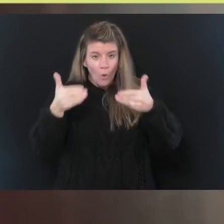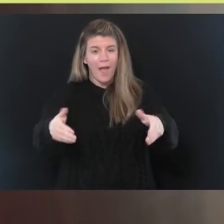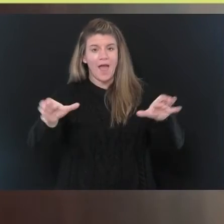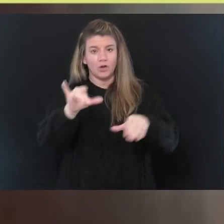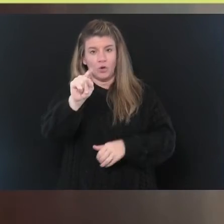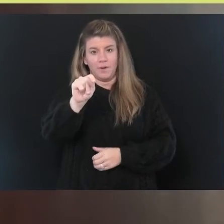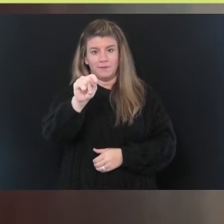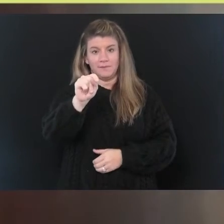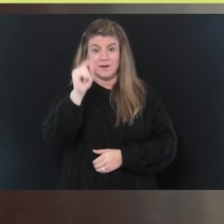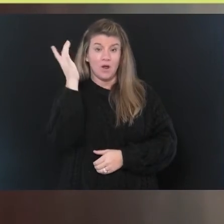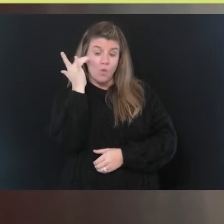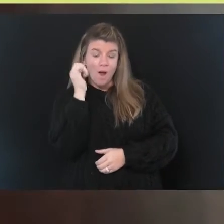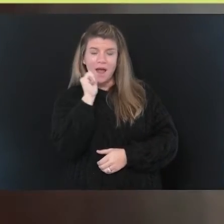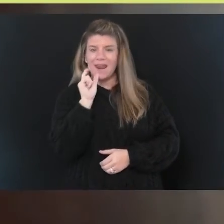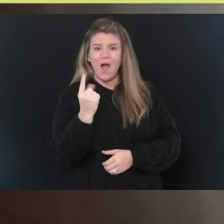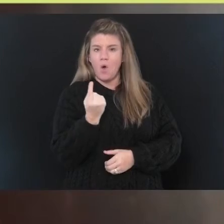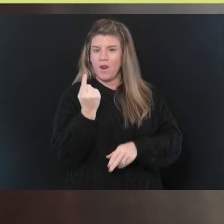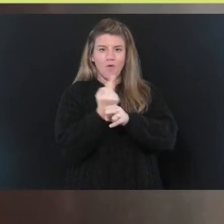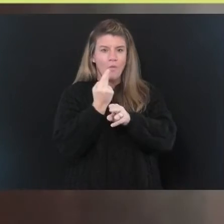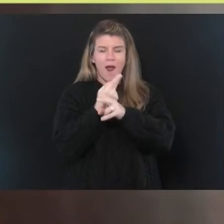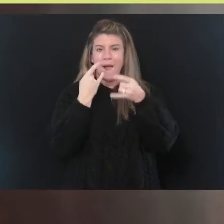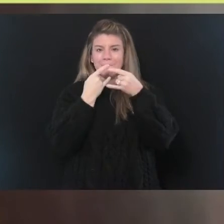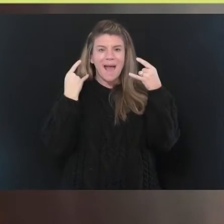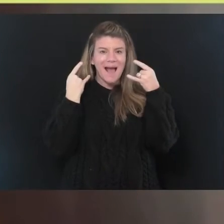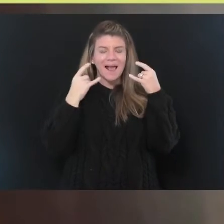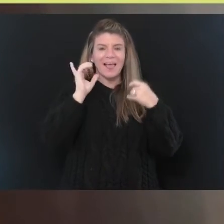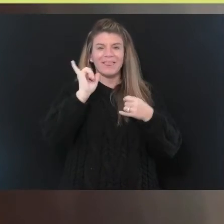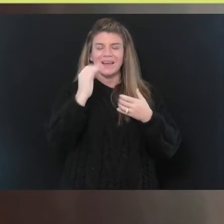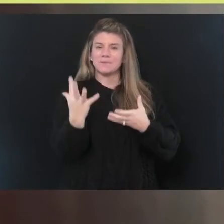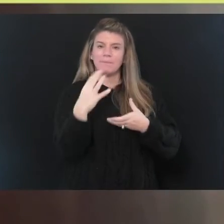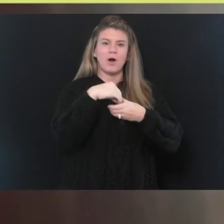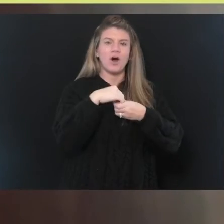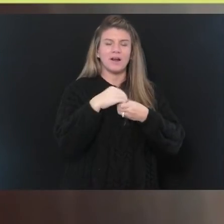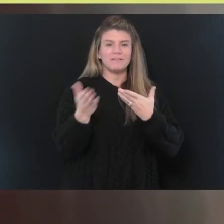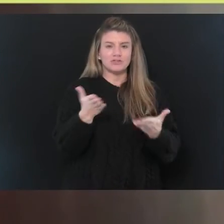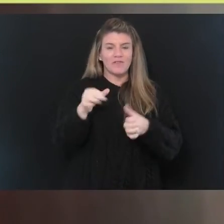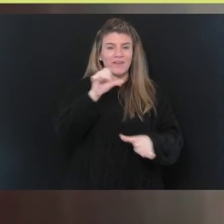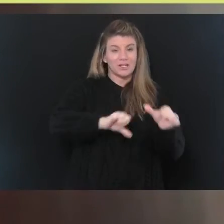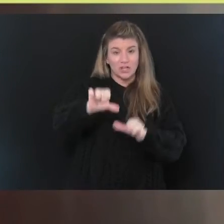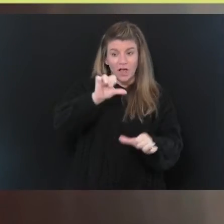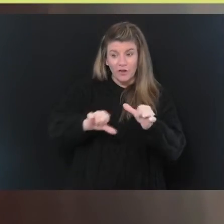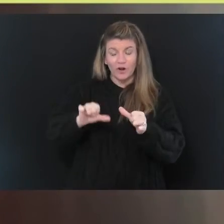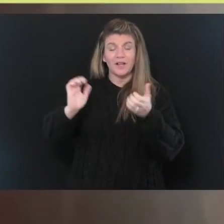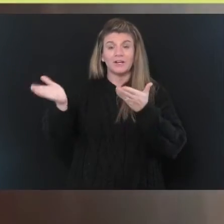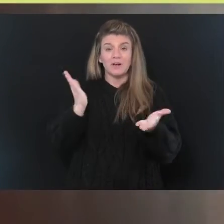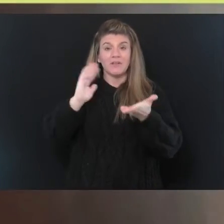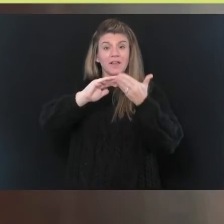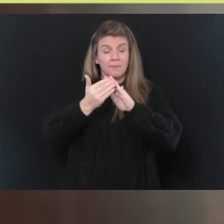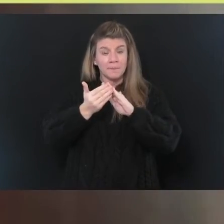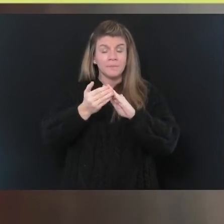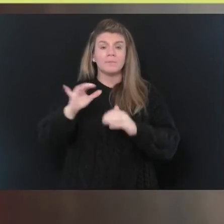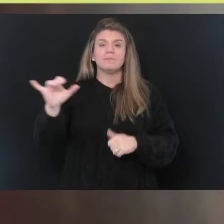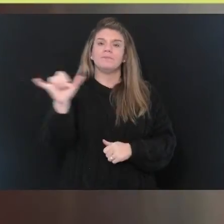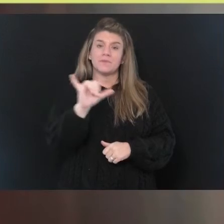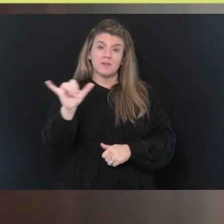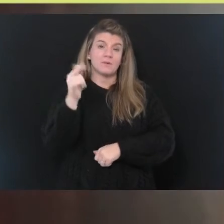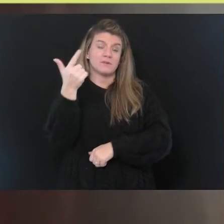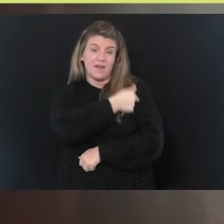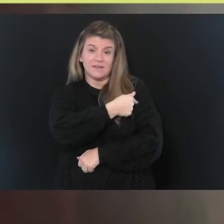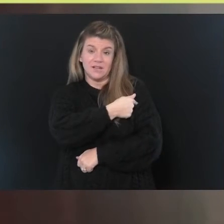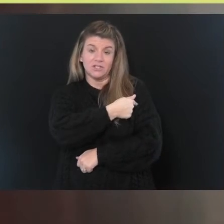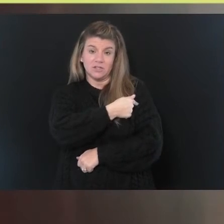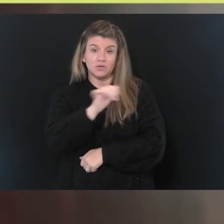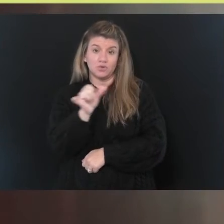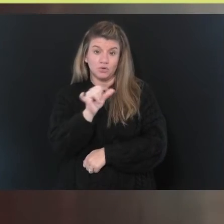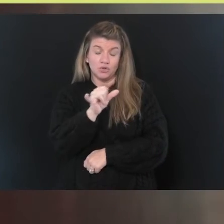Because not only is wearing a mask part of serving each other and serving our communities, but so is getting vaccinated. And